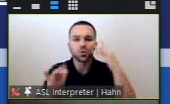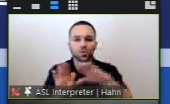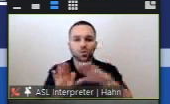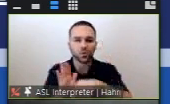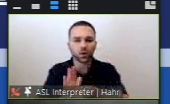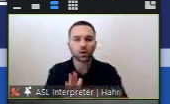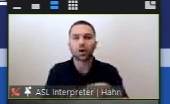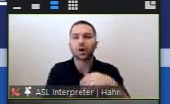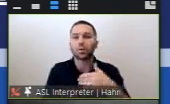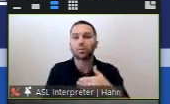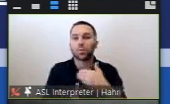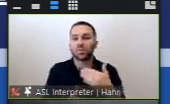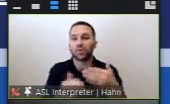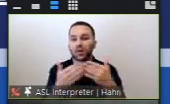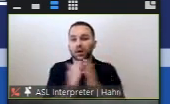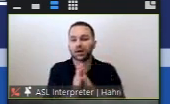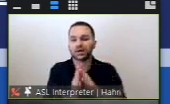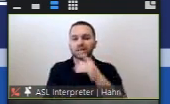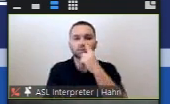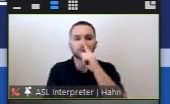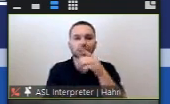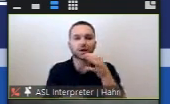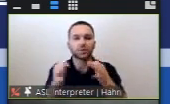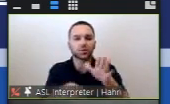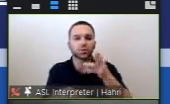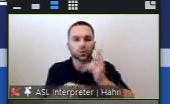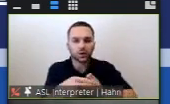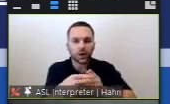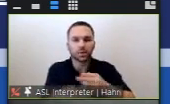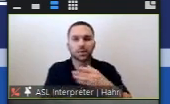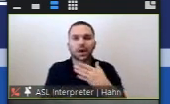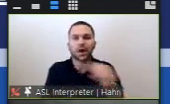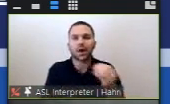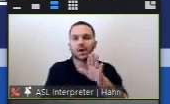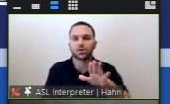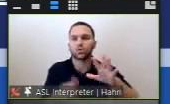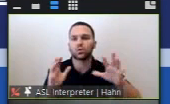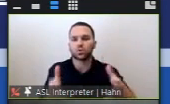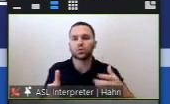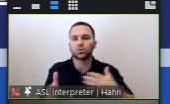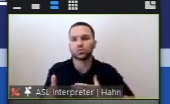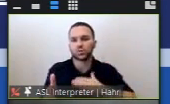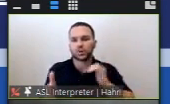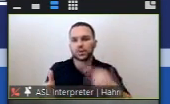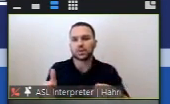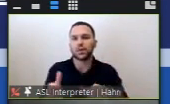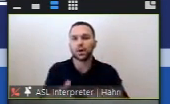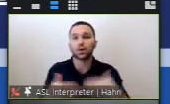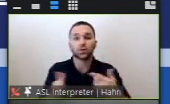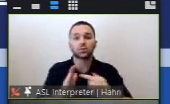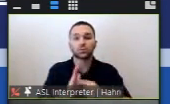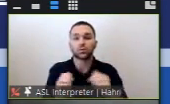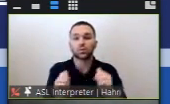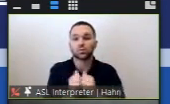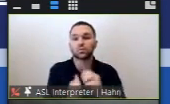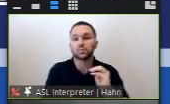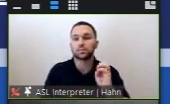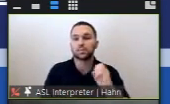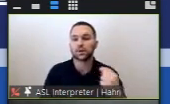could please state your name and your outlet, we would appreciate that. We can get things started with Meg.